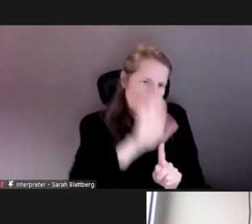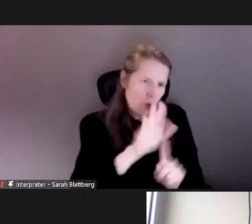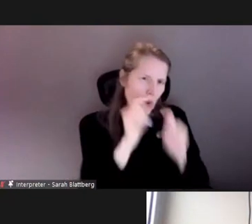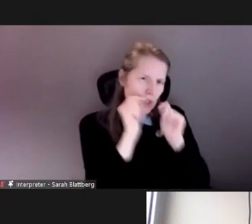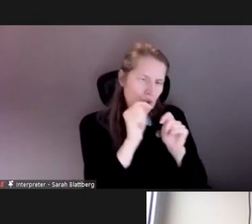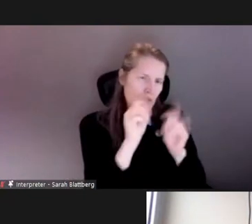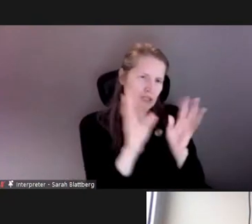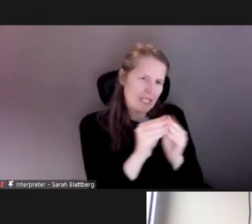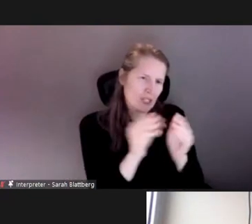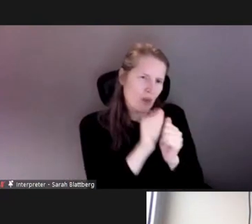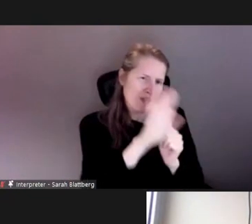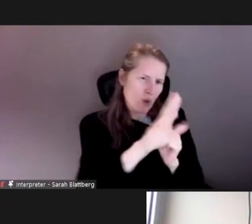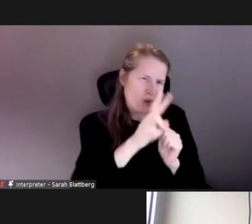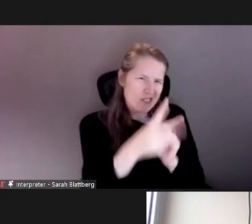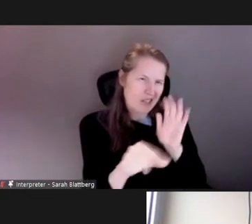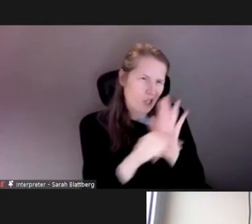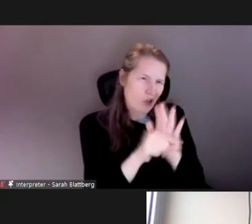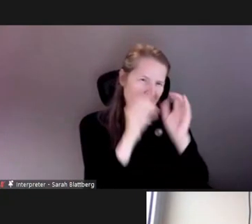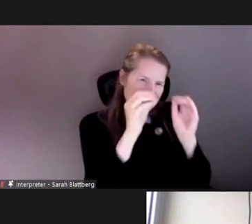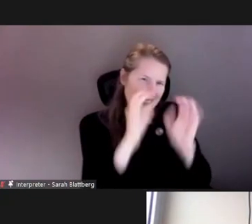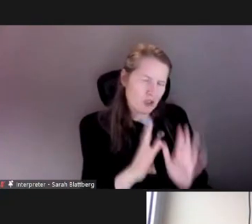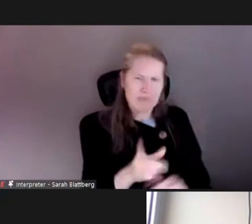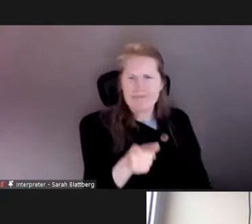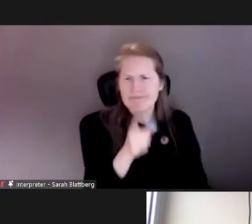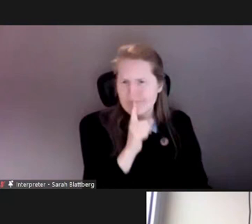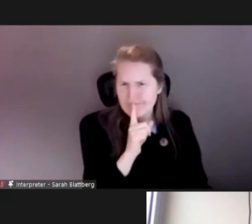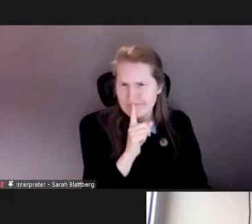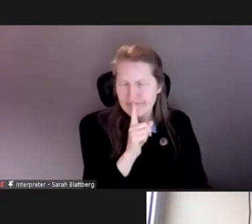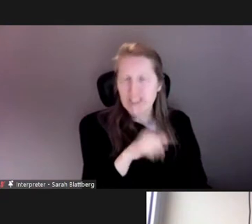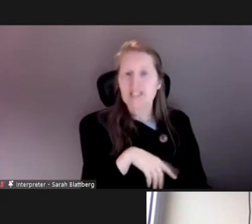session. But it should be,